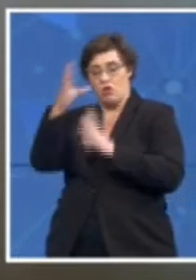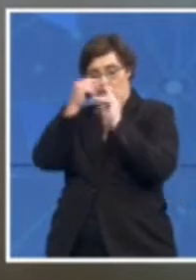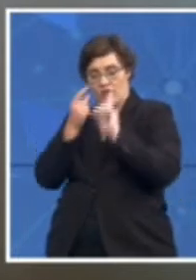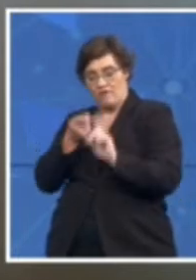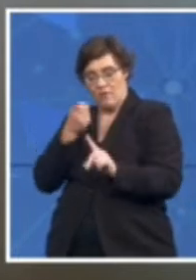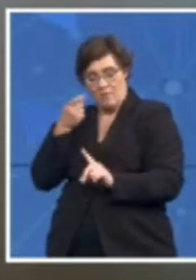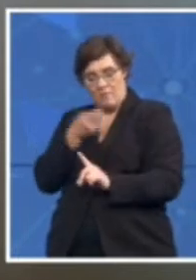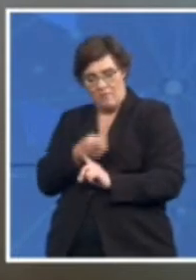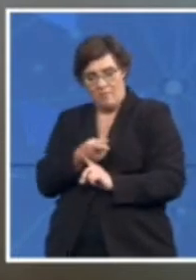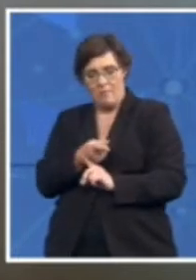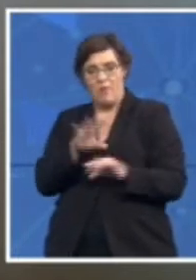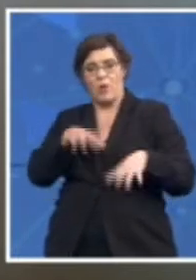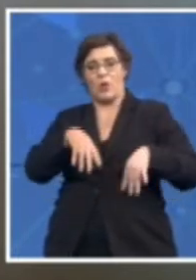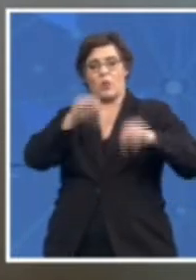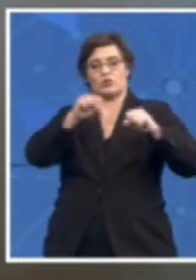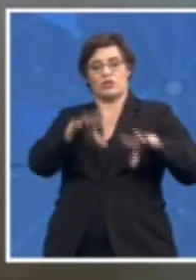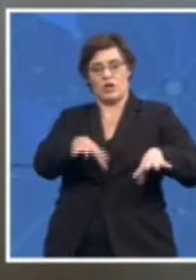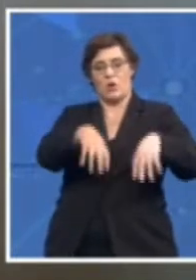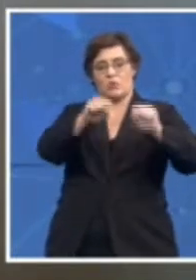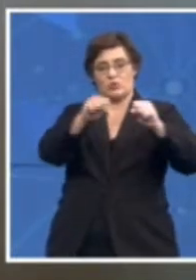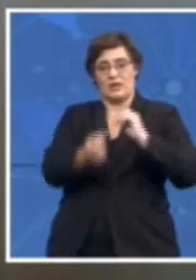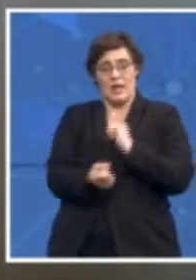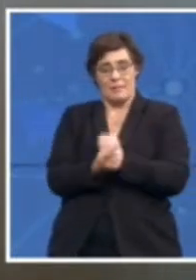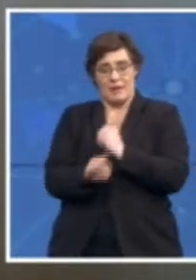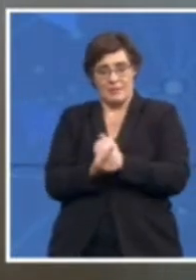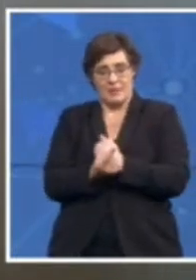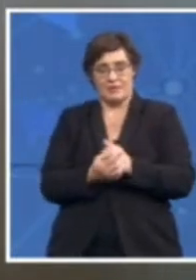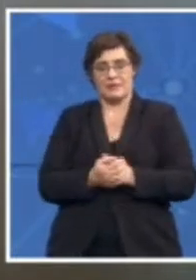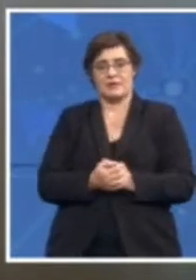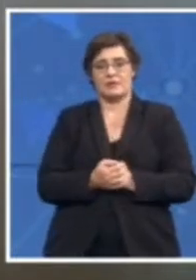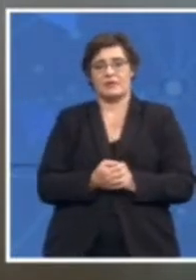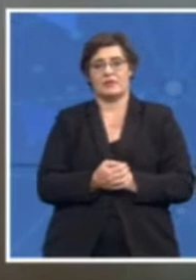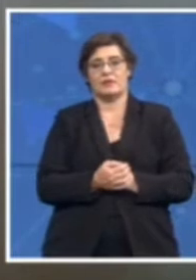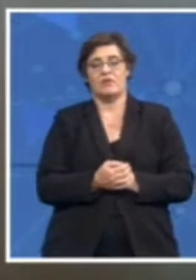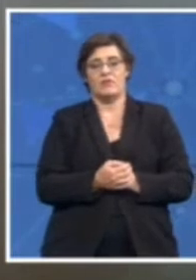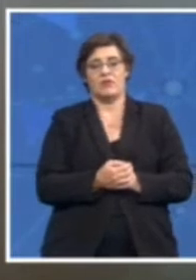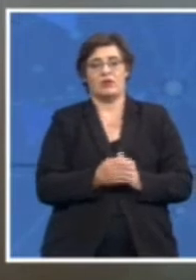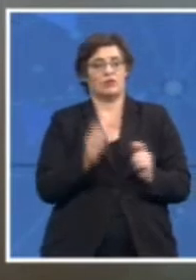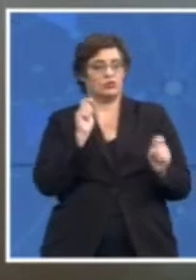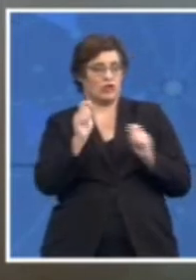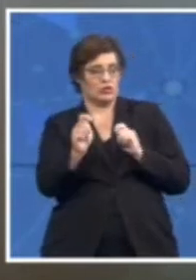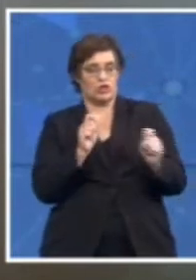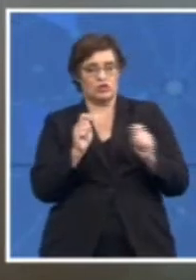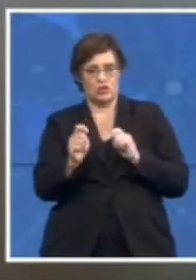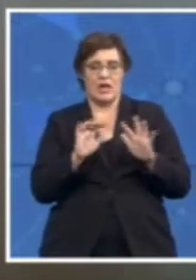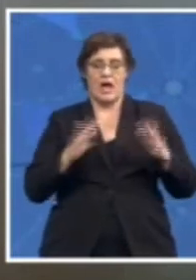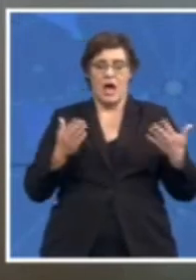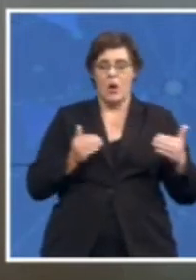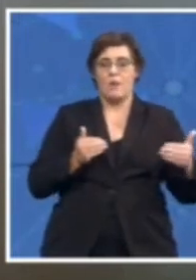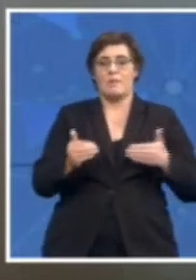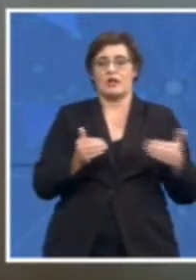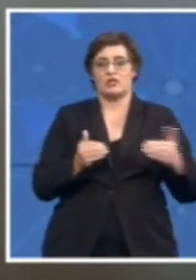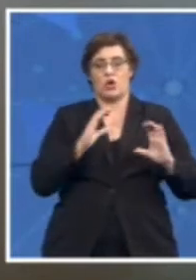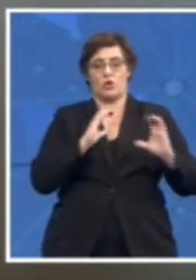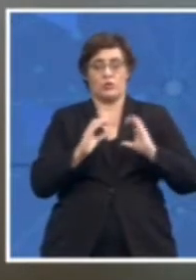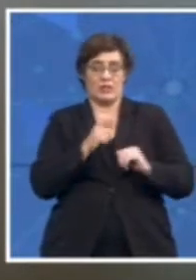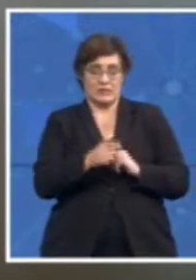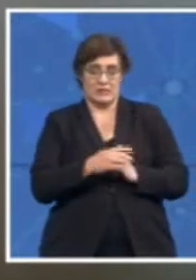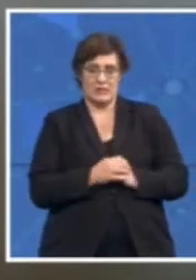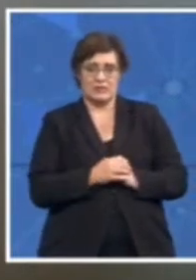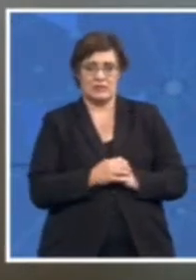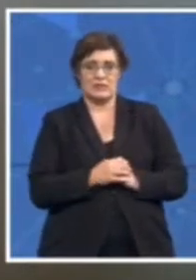in terms of changes in the way that we manage and communicate Terence, yes, I think